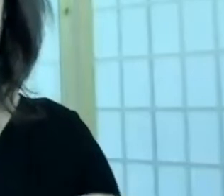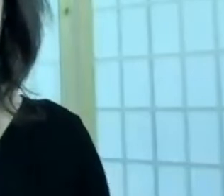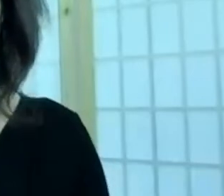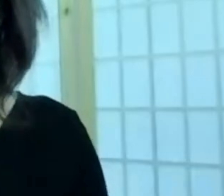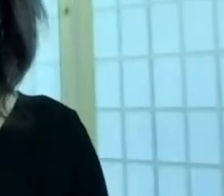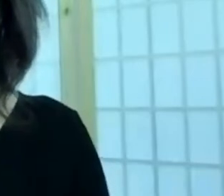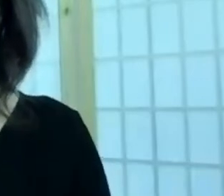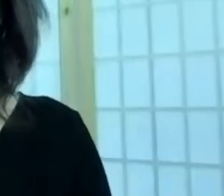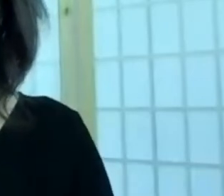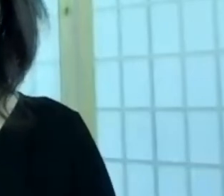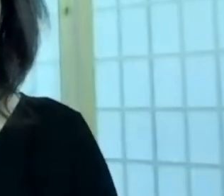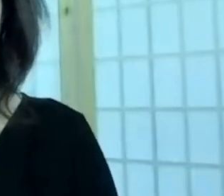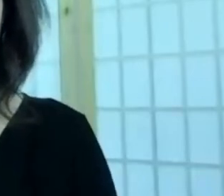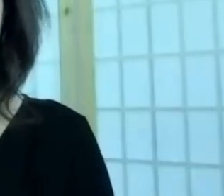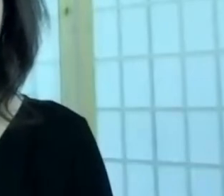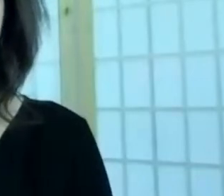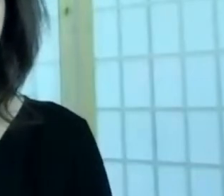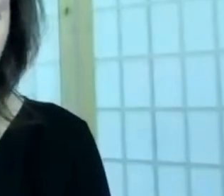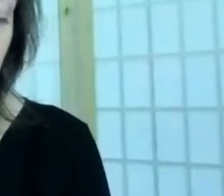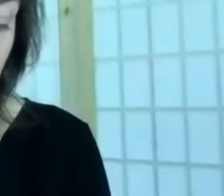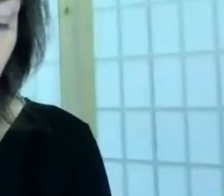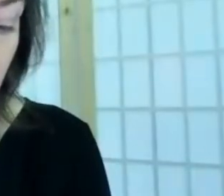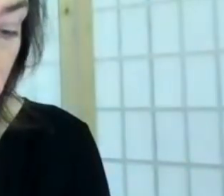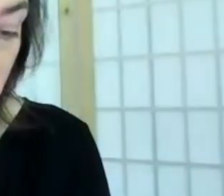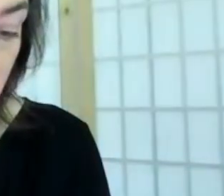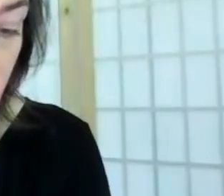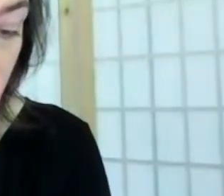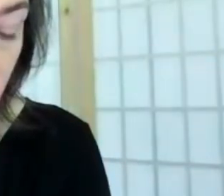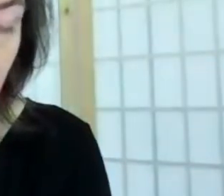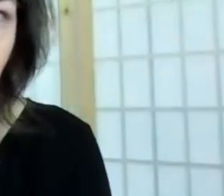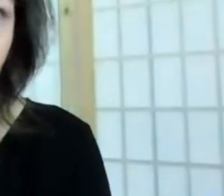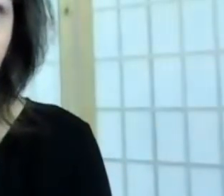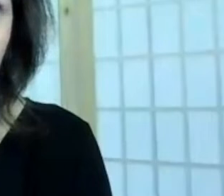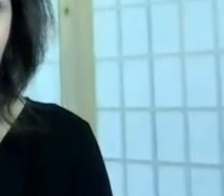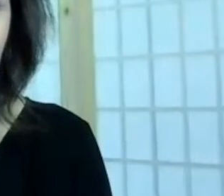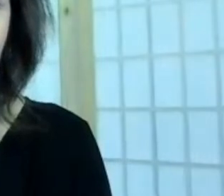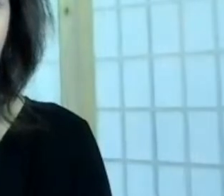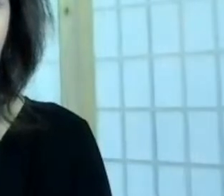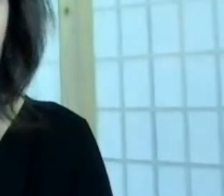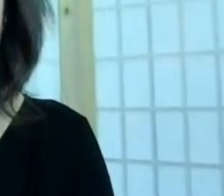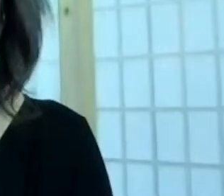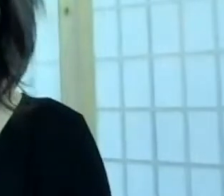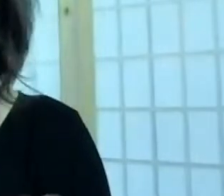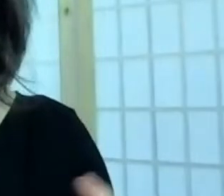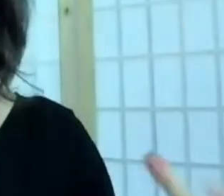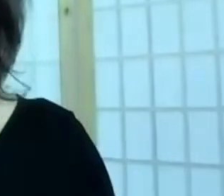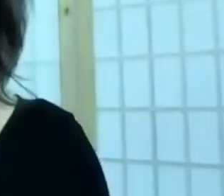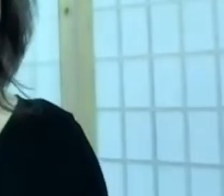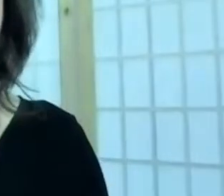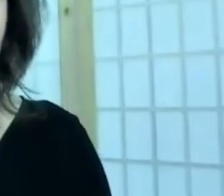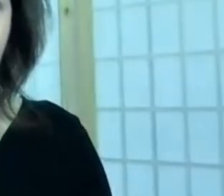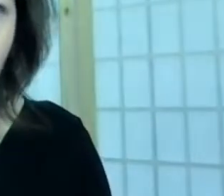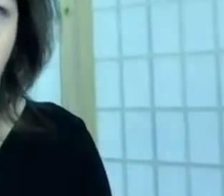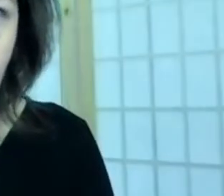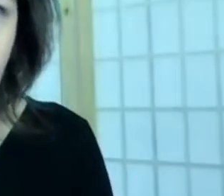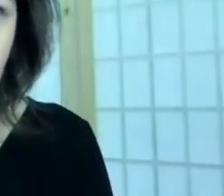going to be a lot to synthesize. Krista, your topic, like you said earlier, we could have met so many more times for